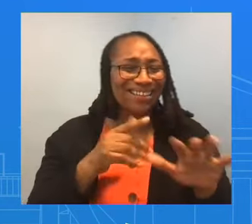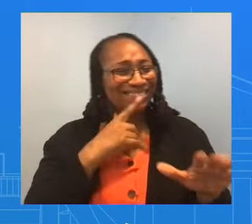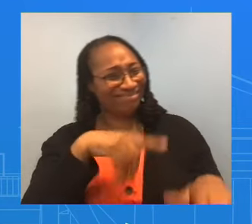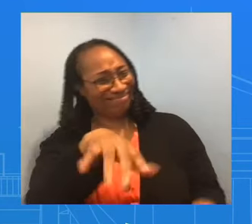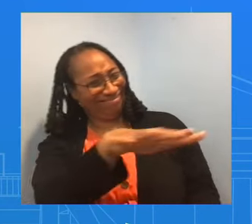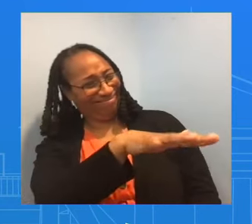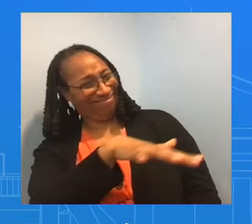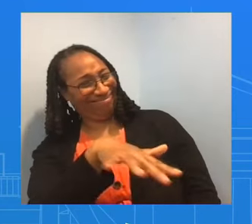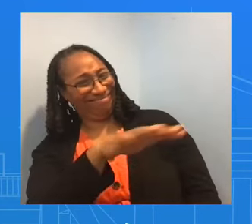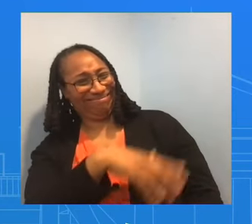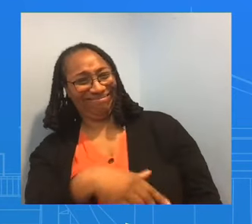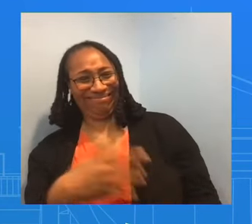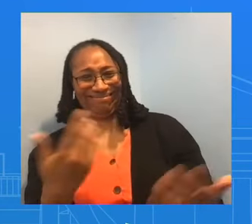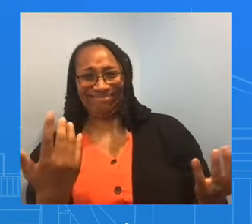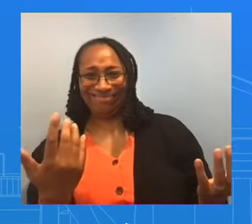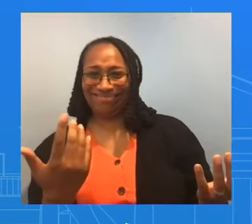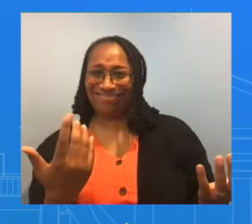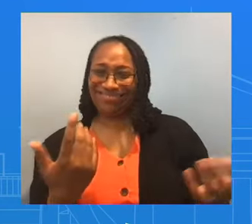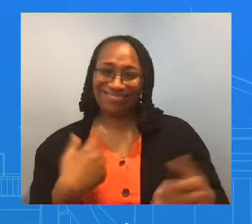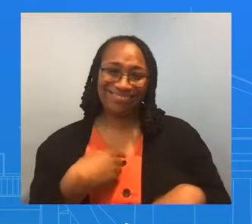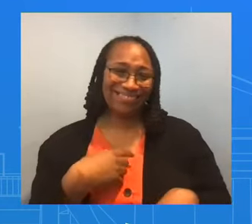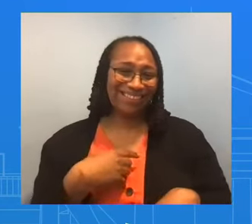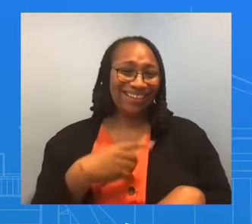vibes. But on the tooth,